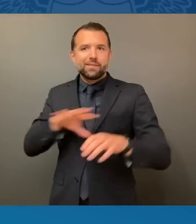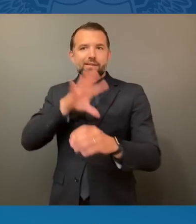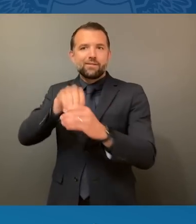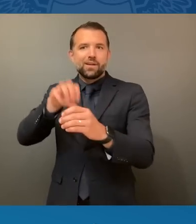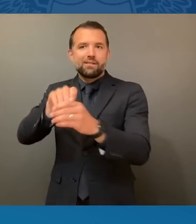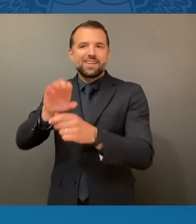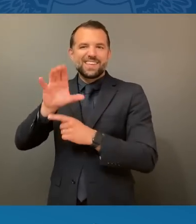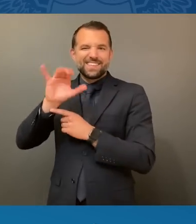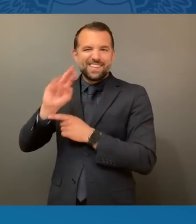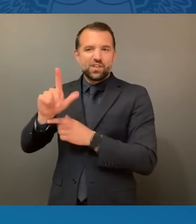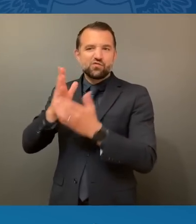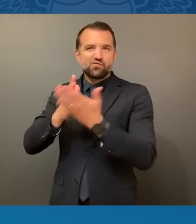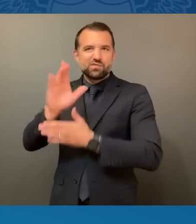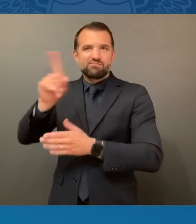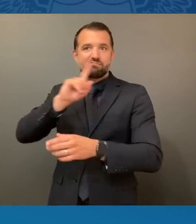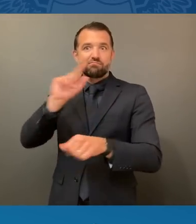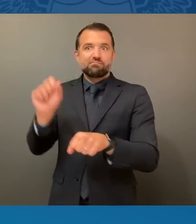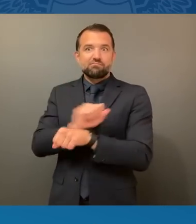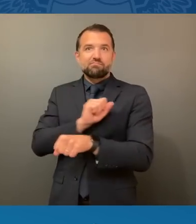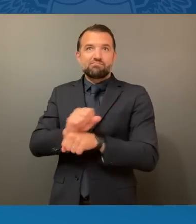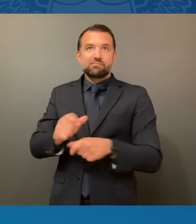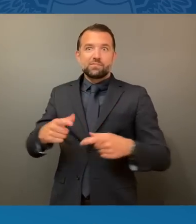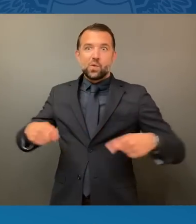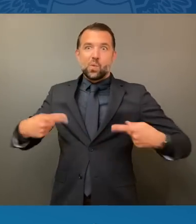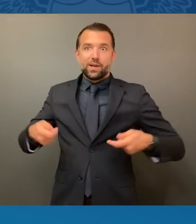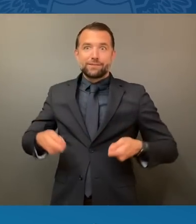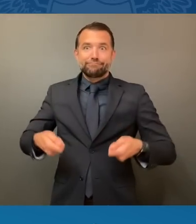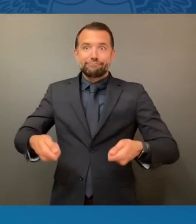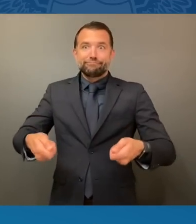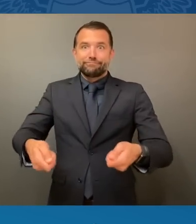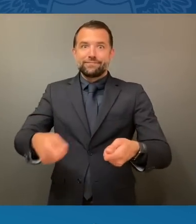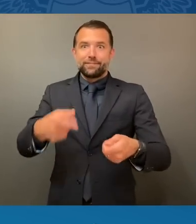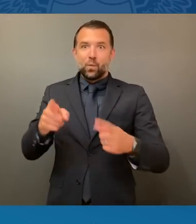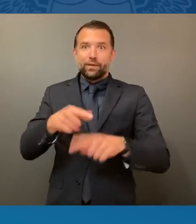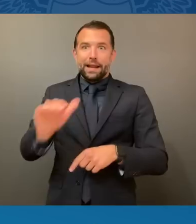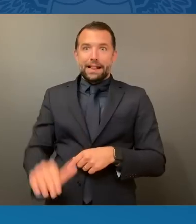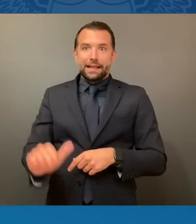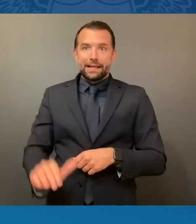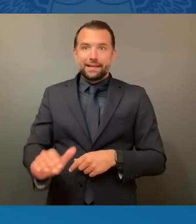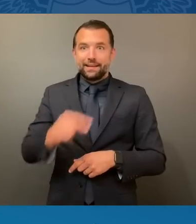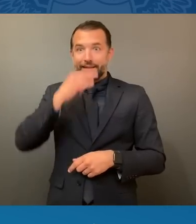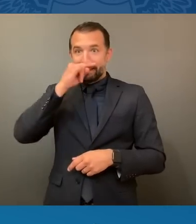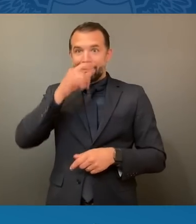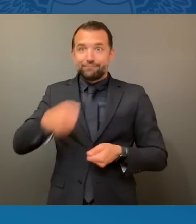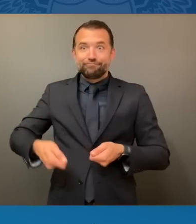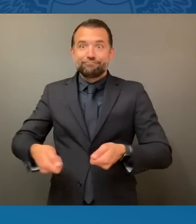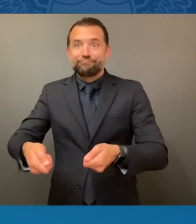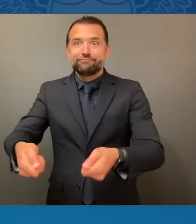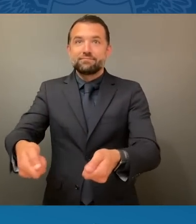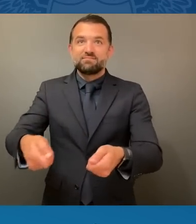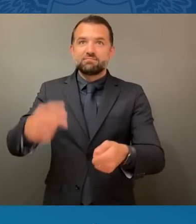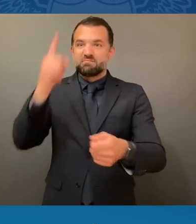you along in a stroller, so I have a little vision here. Indeed. Okay, but how